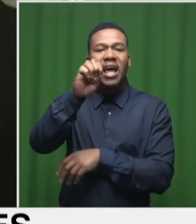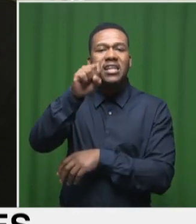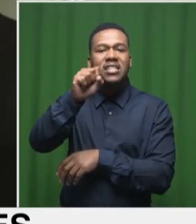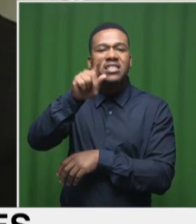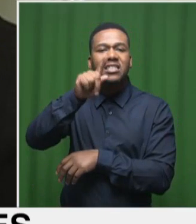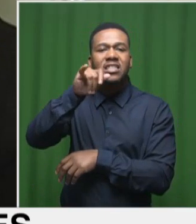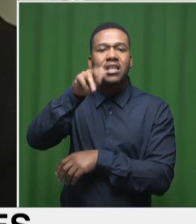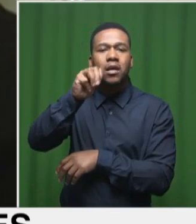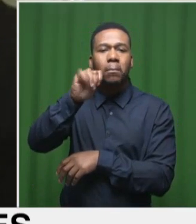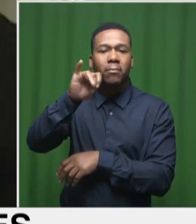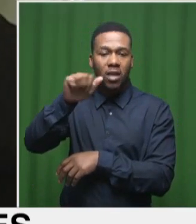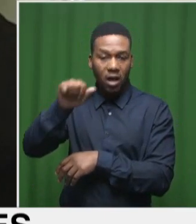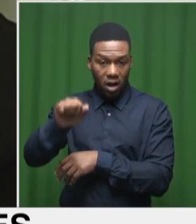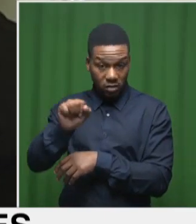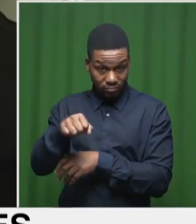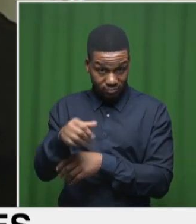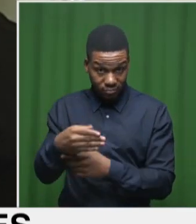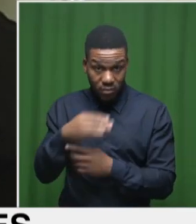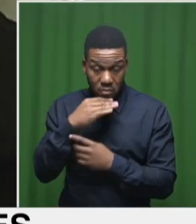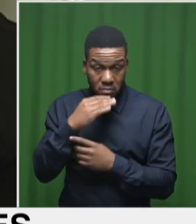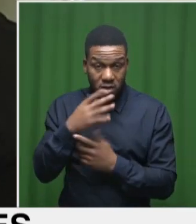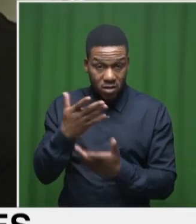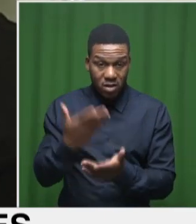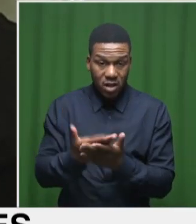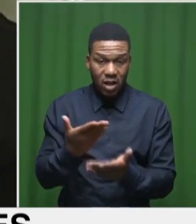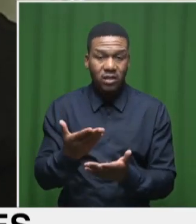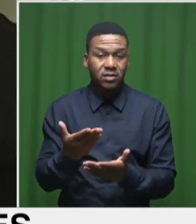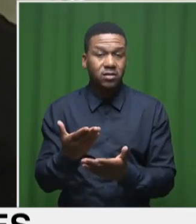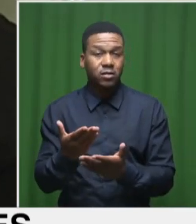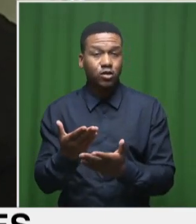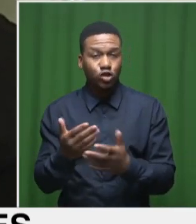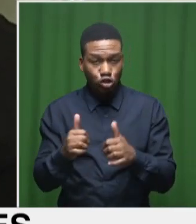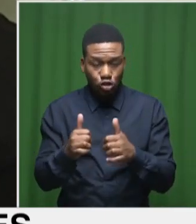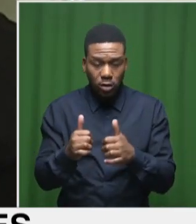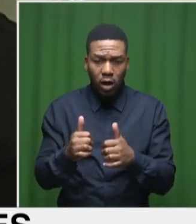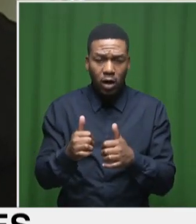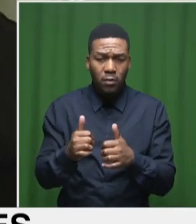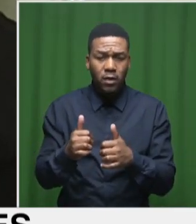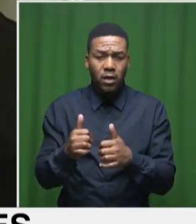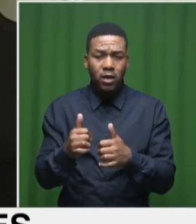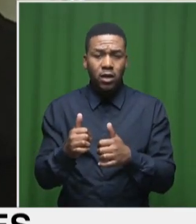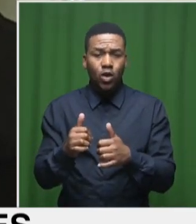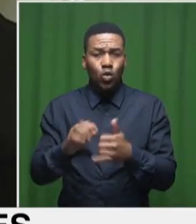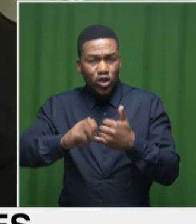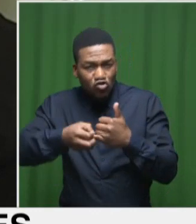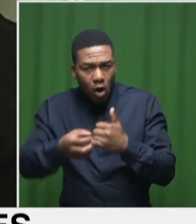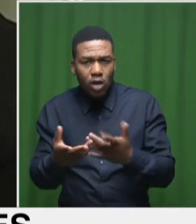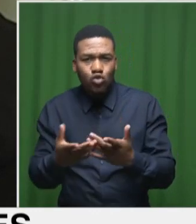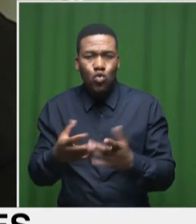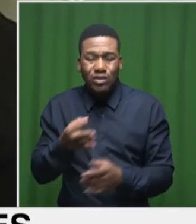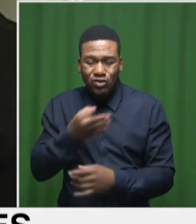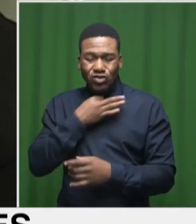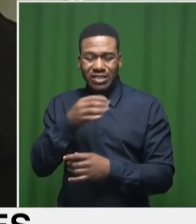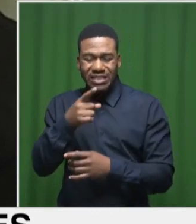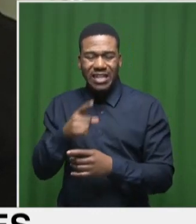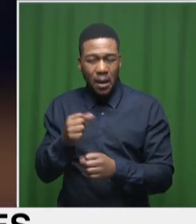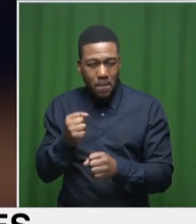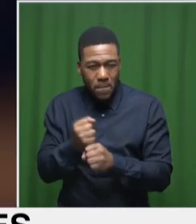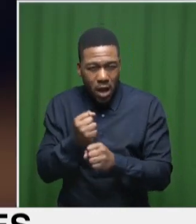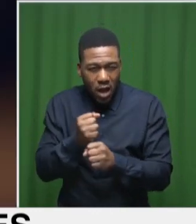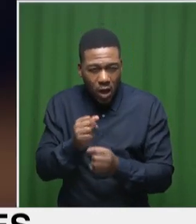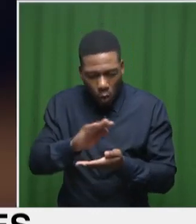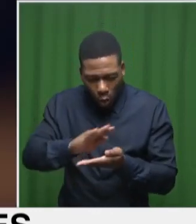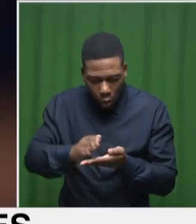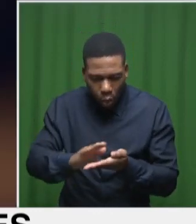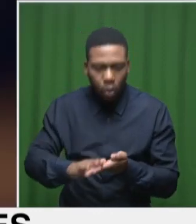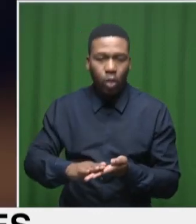way we get around these or minimize these risks is to inject very superficially, very small amounts of filler. Even if it was in